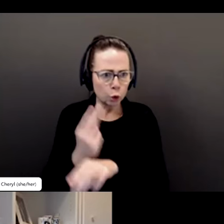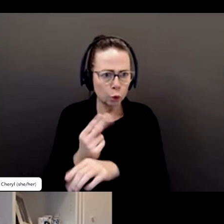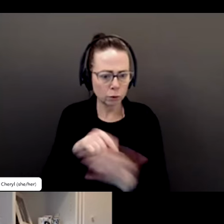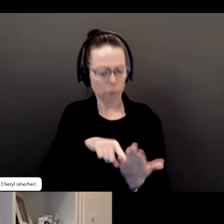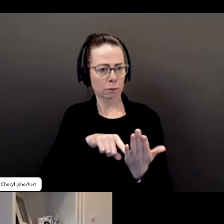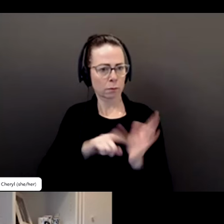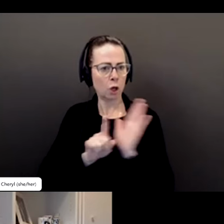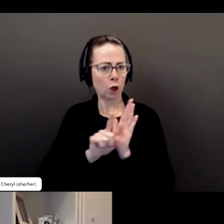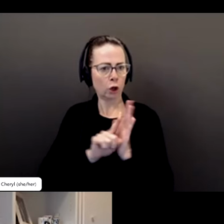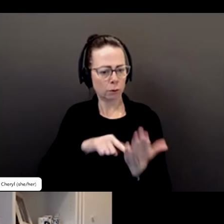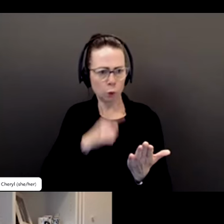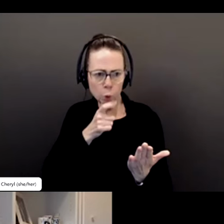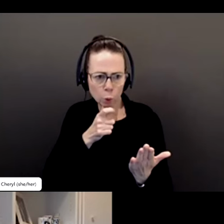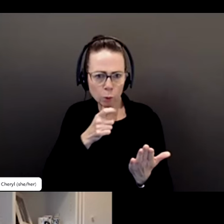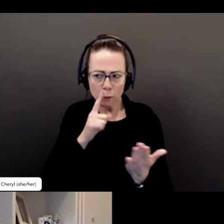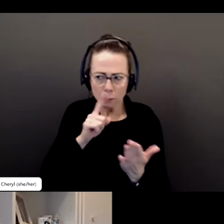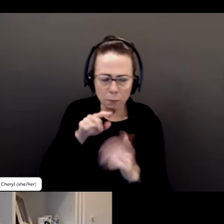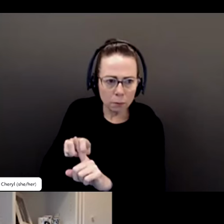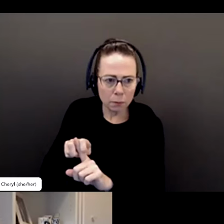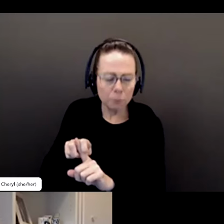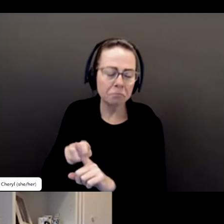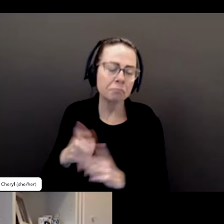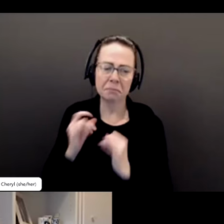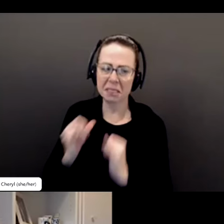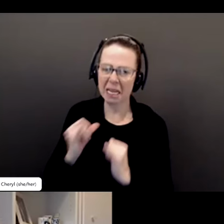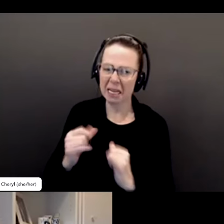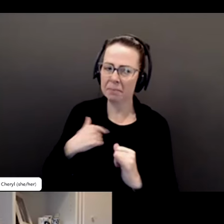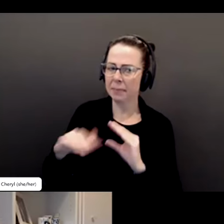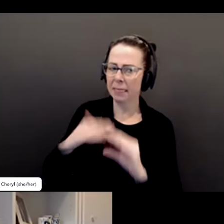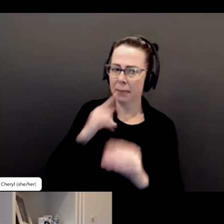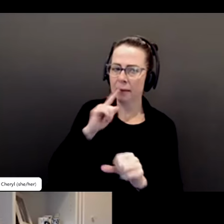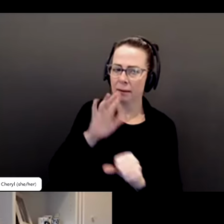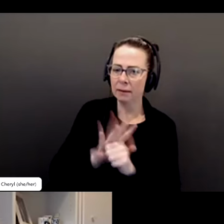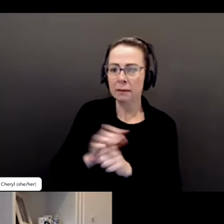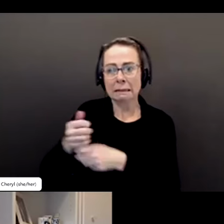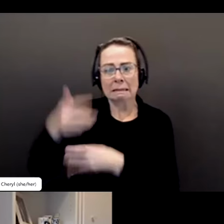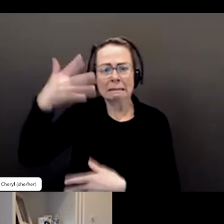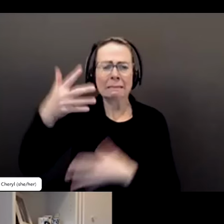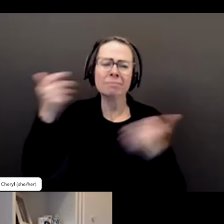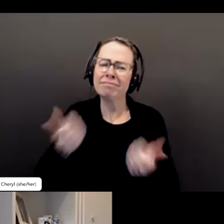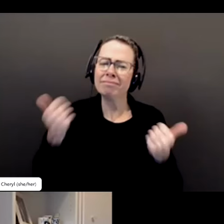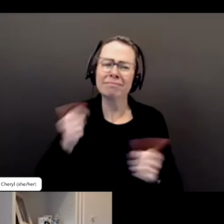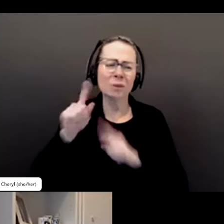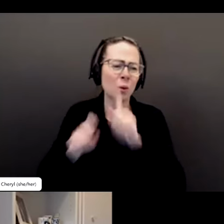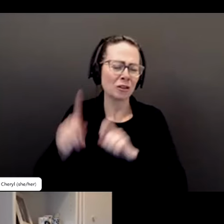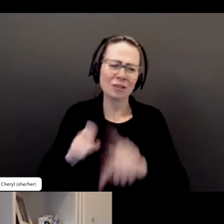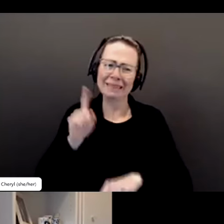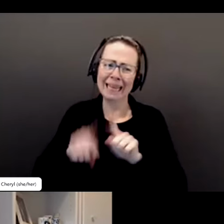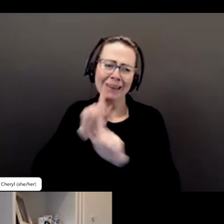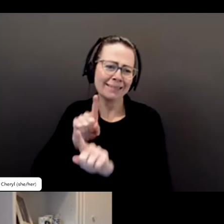who's spending what? So that's just another security thing that we have. There's lots of questions. Unfortunately, we can't get to all of them. And we do